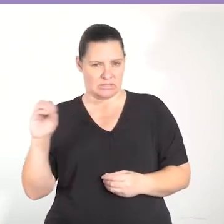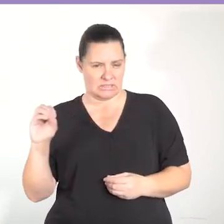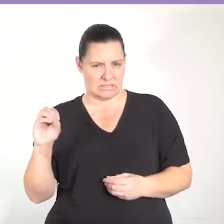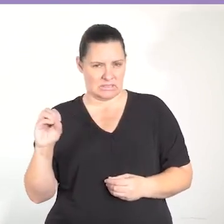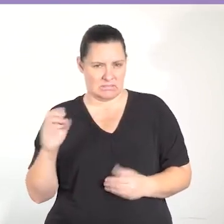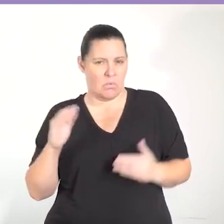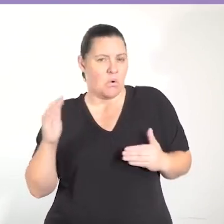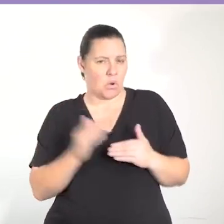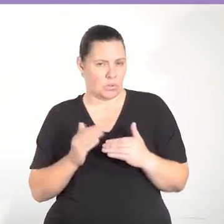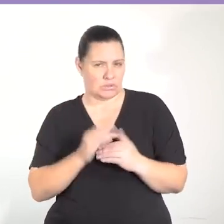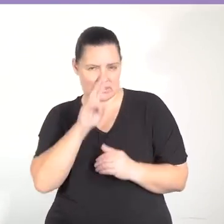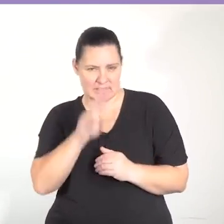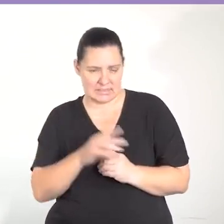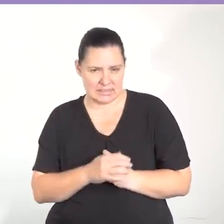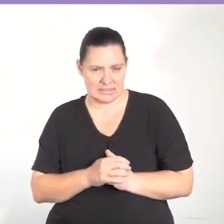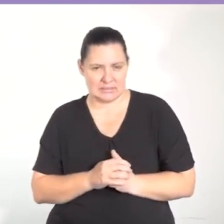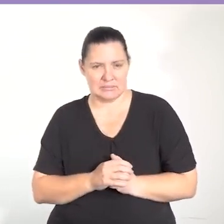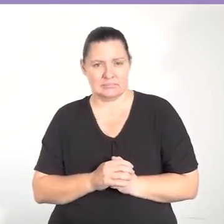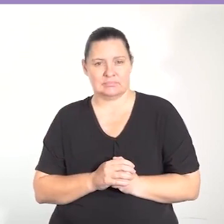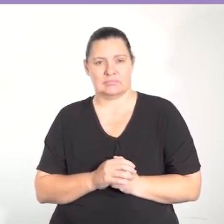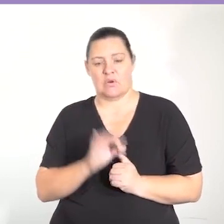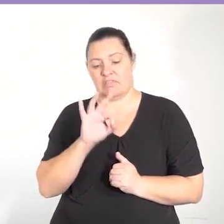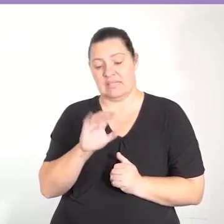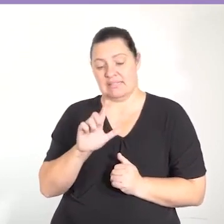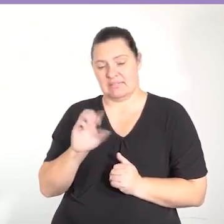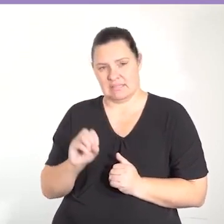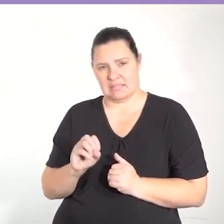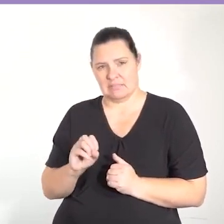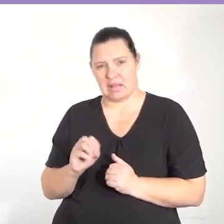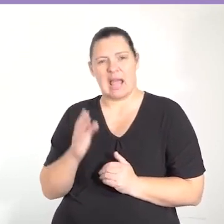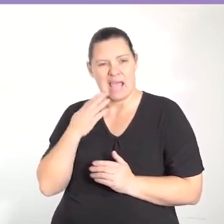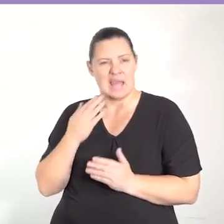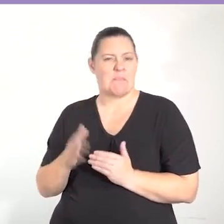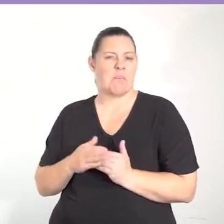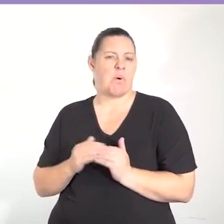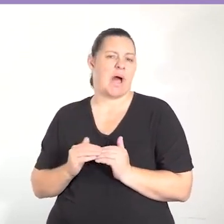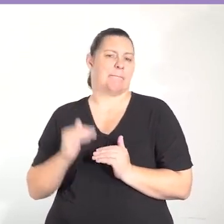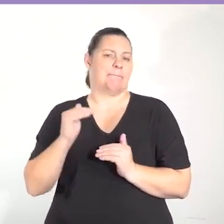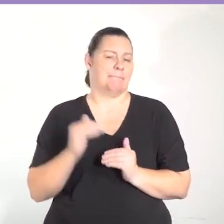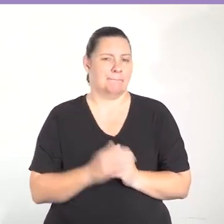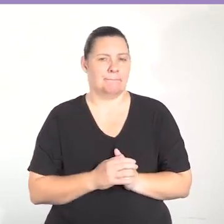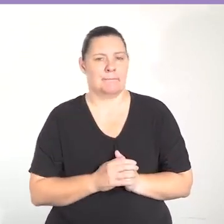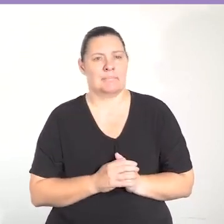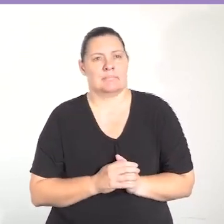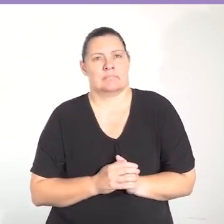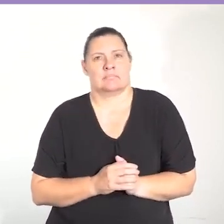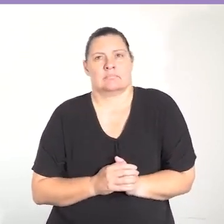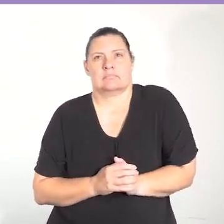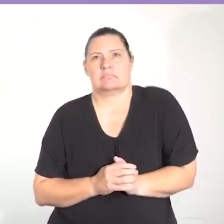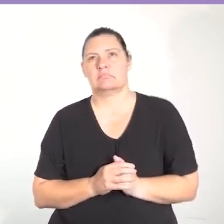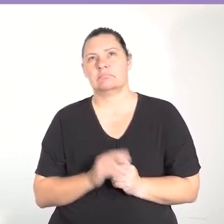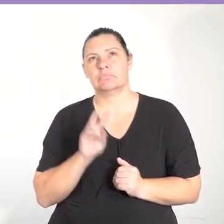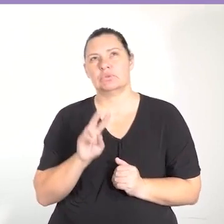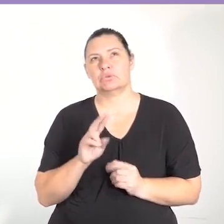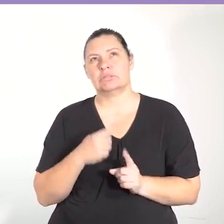300. Can we see that we are close to that 370? But I think we can still take it bigger. So when I think